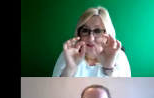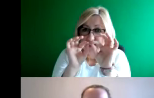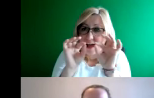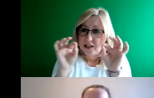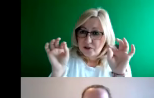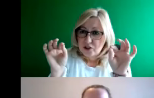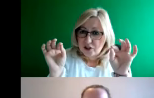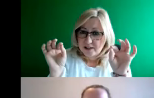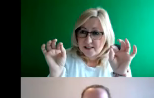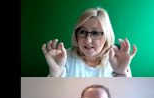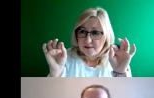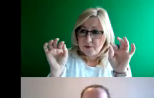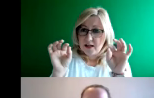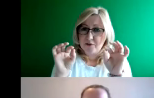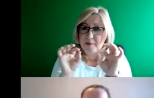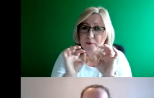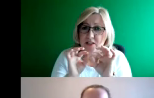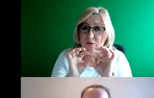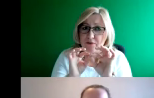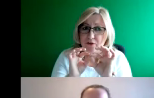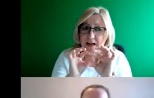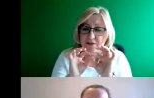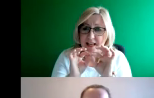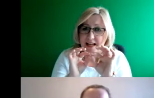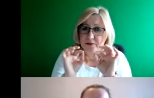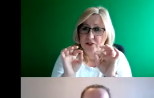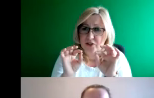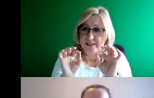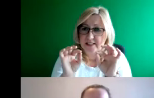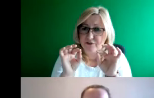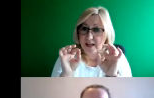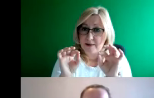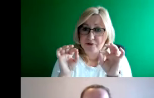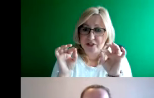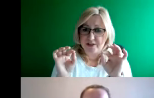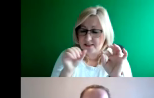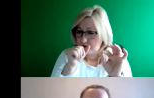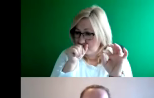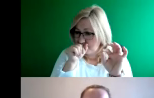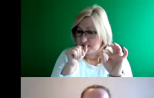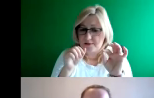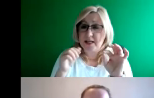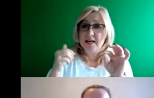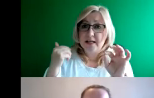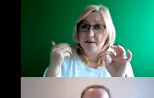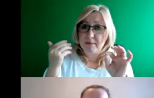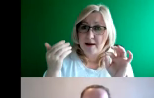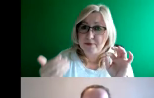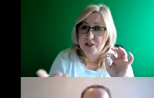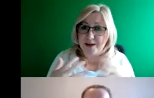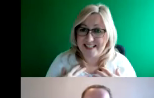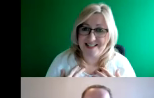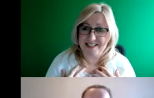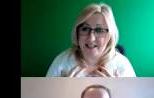of, there's the language choices. And remember, we talked before how the language choices, the vocabulary choices, excuse me, can